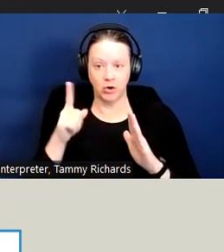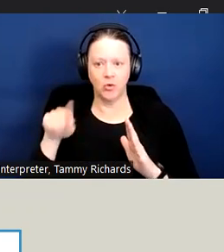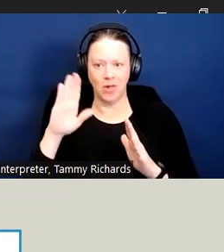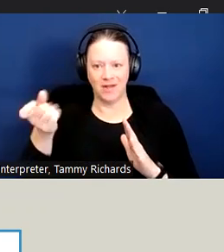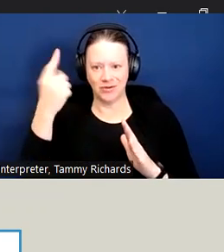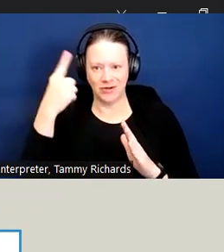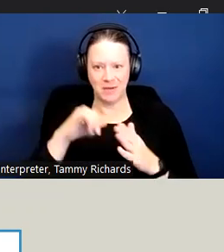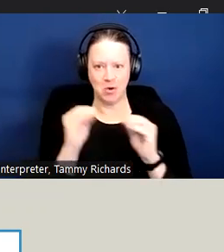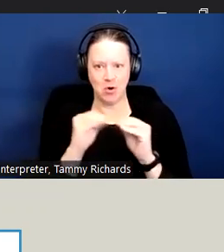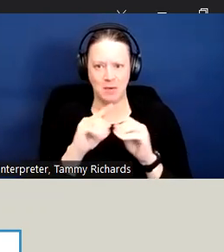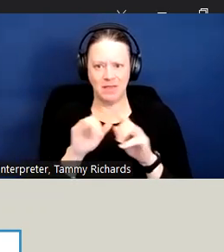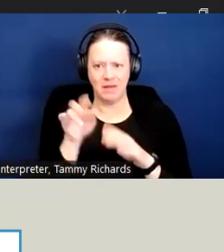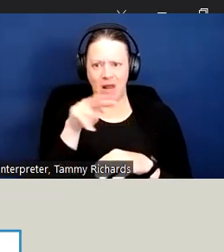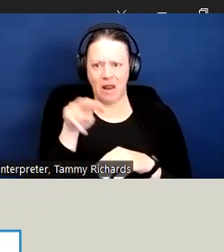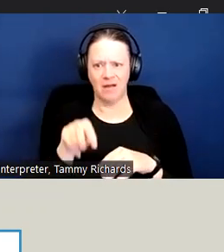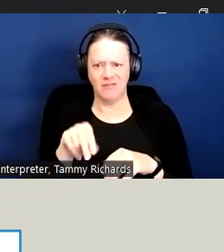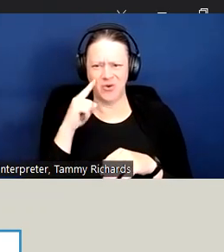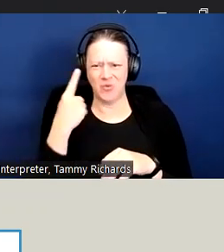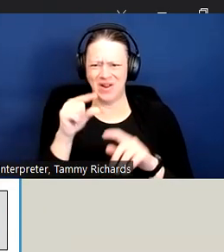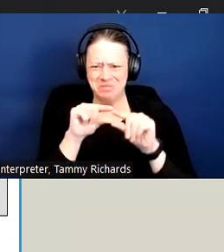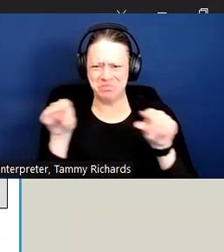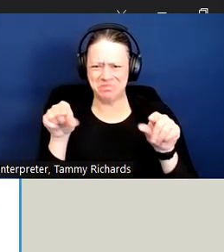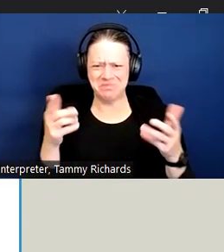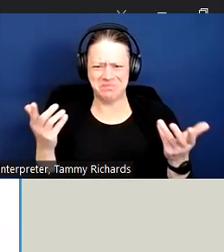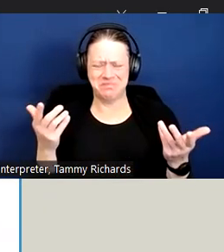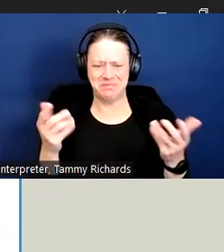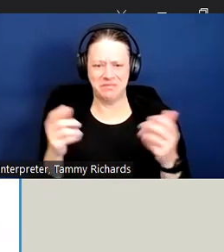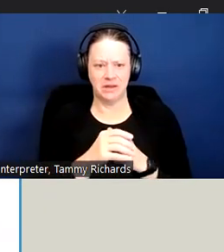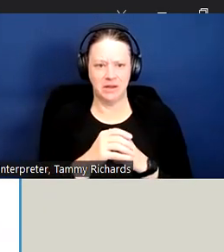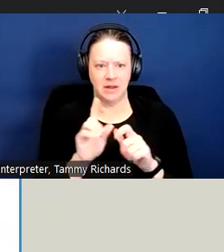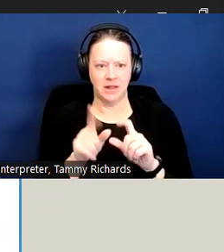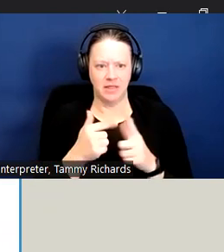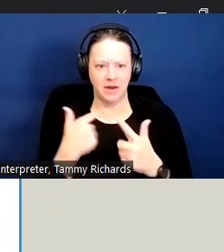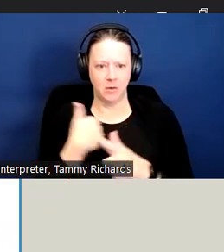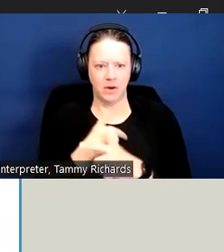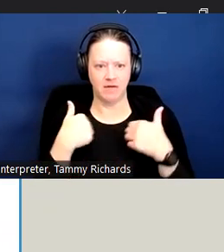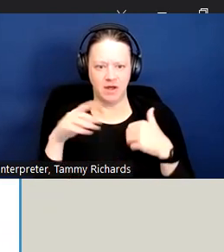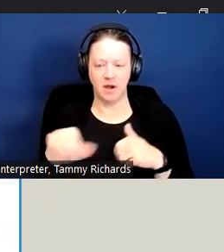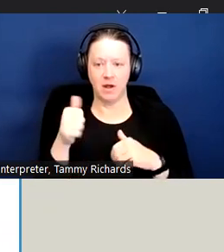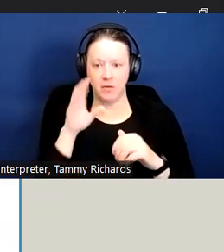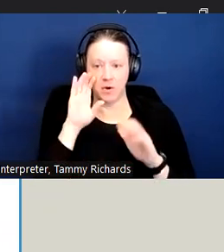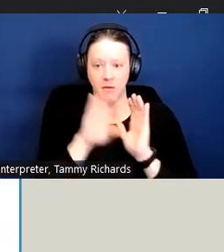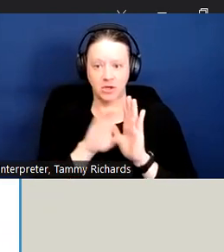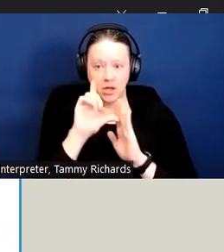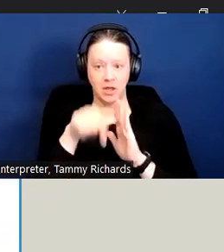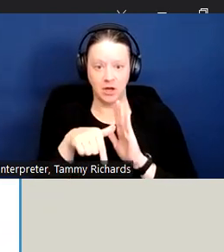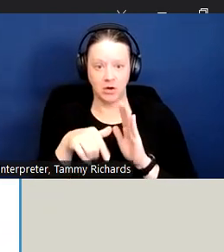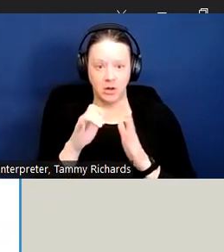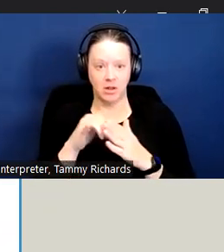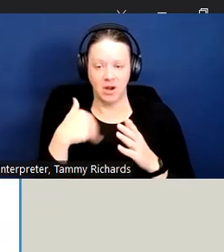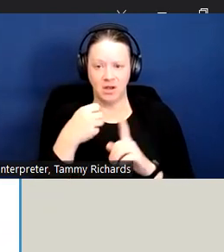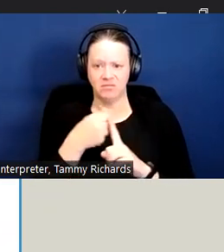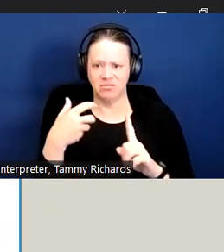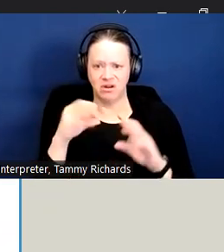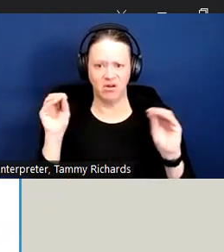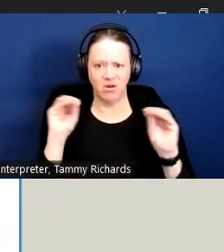lot of reading for a single element. So, but then we have another image later on that doesn't have any alt